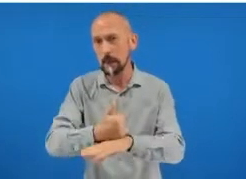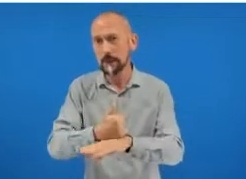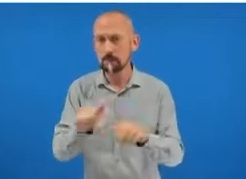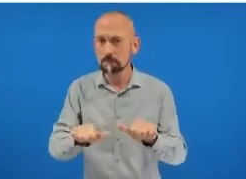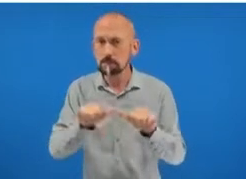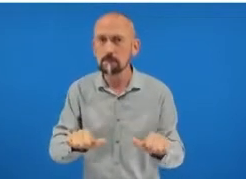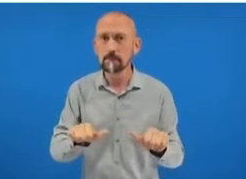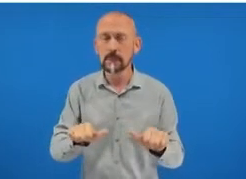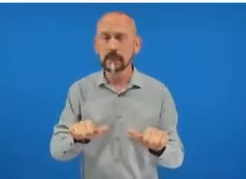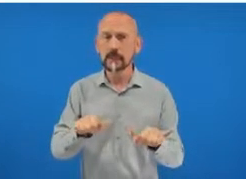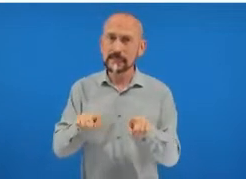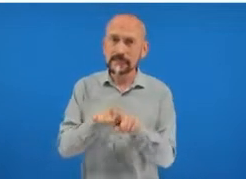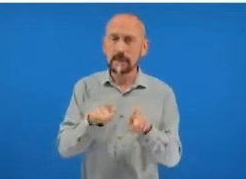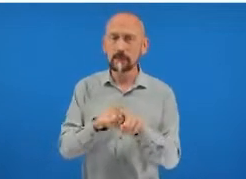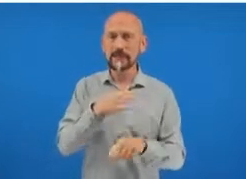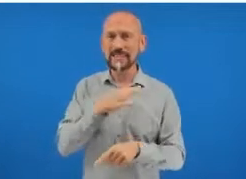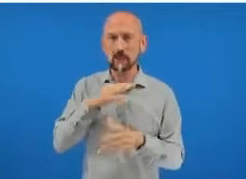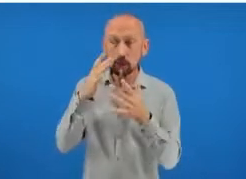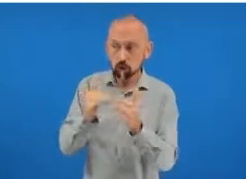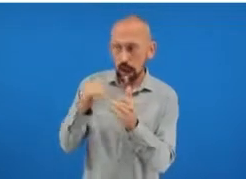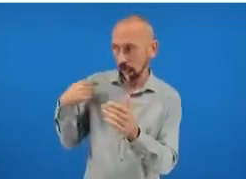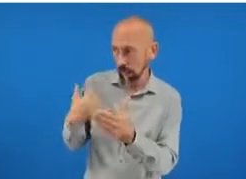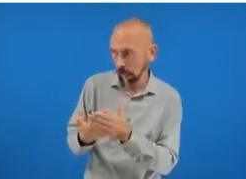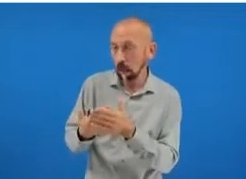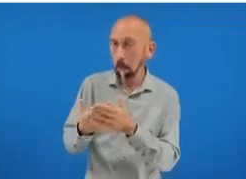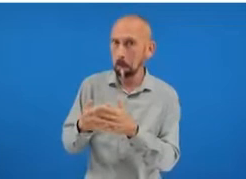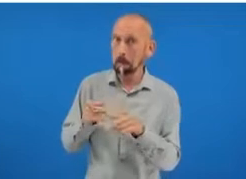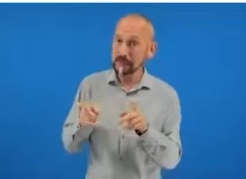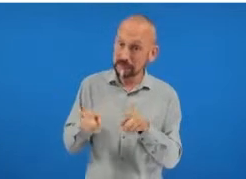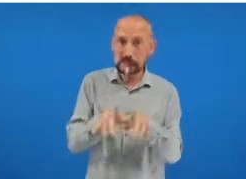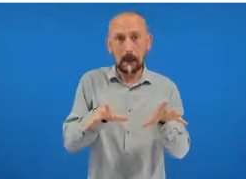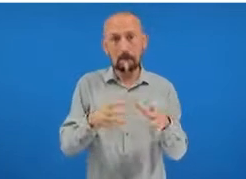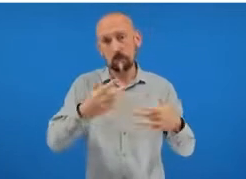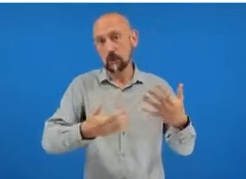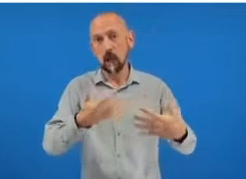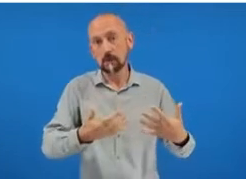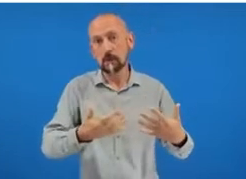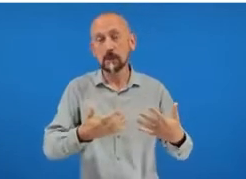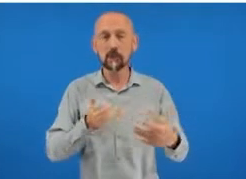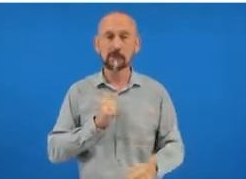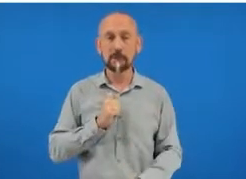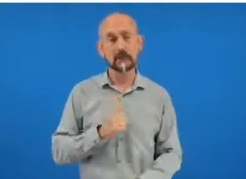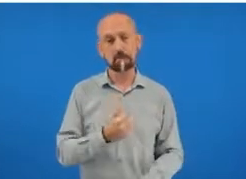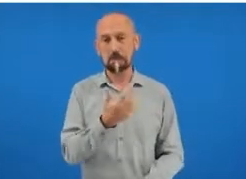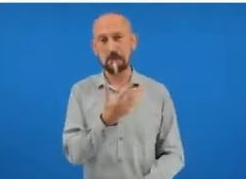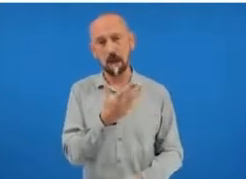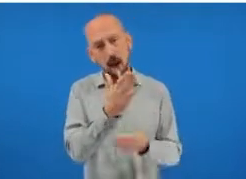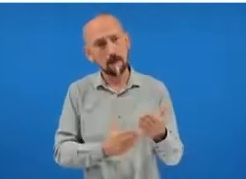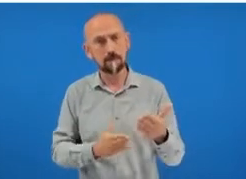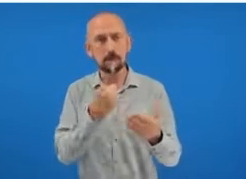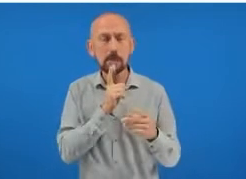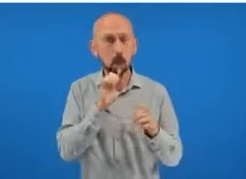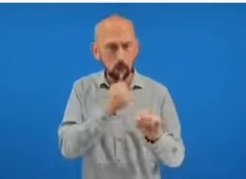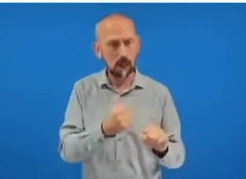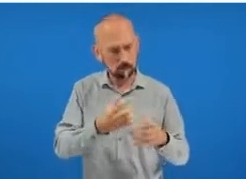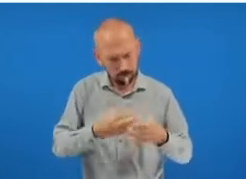the clinical trials, we should get rather similar outcomes. So about 1 in 2 people fully recovering from their anxiety and depression,